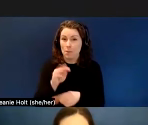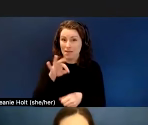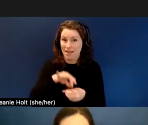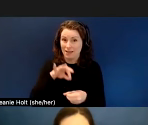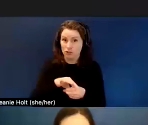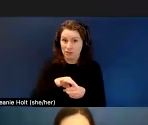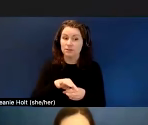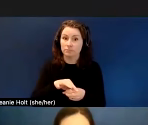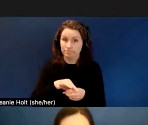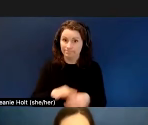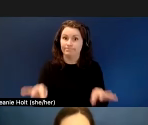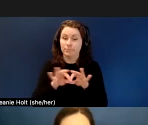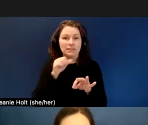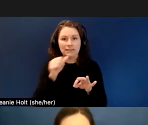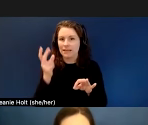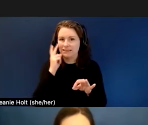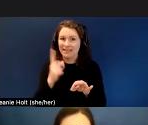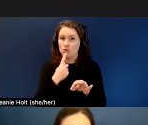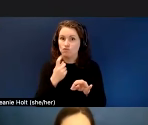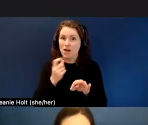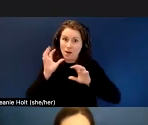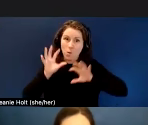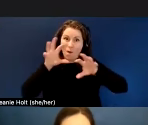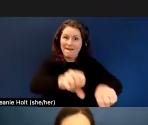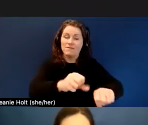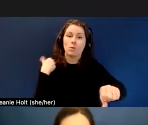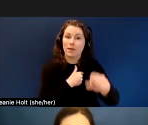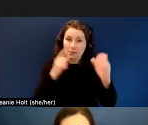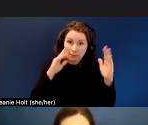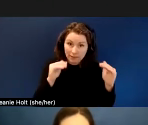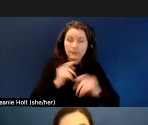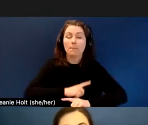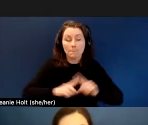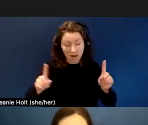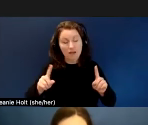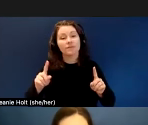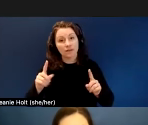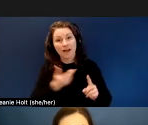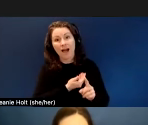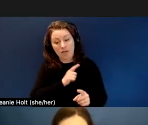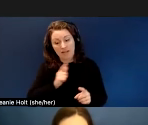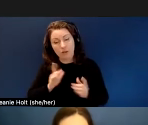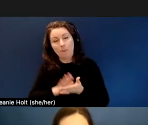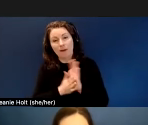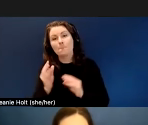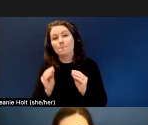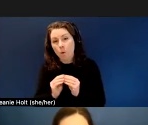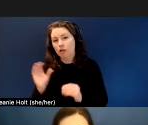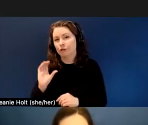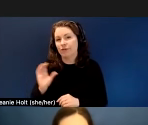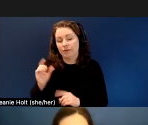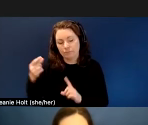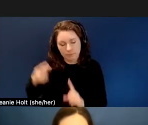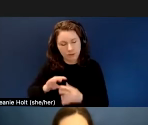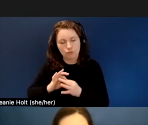wave expected, but we have seen our legislators become more conservative in significant ways, especially as